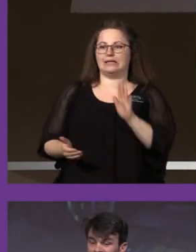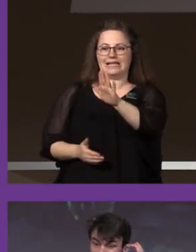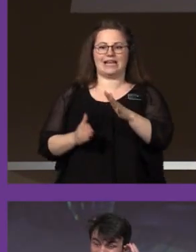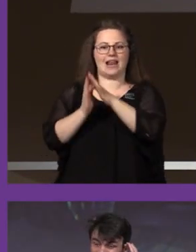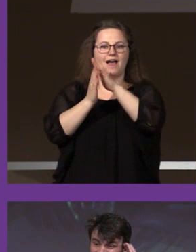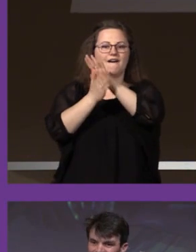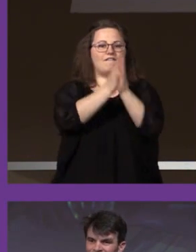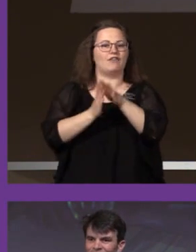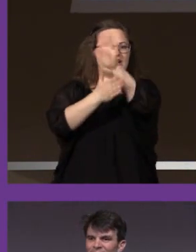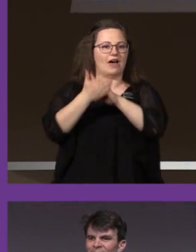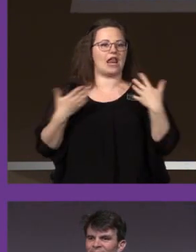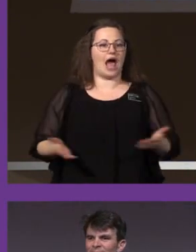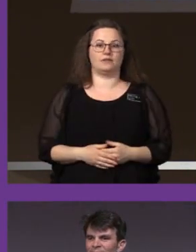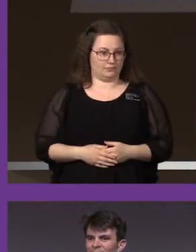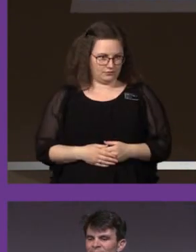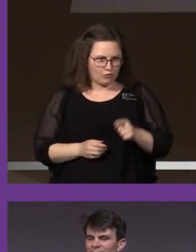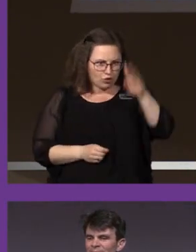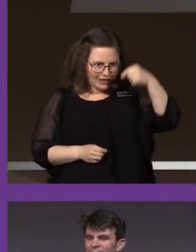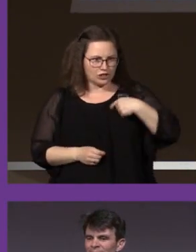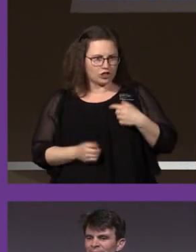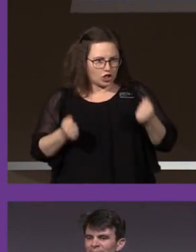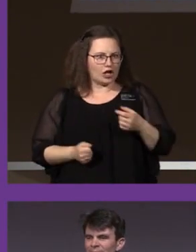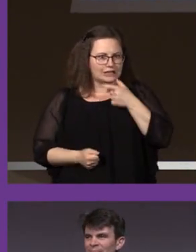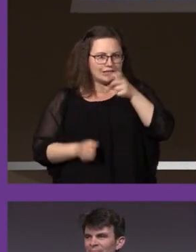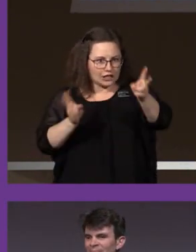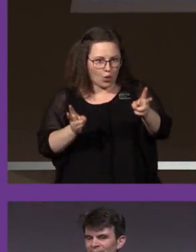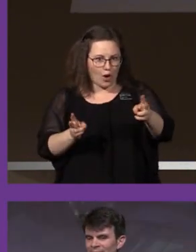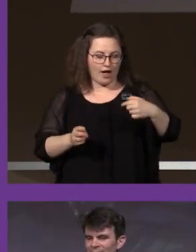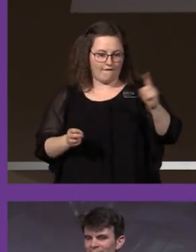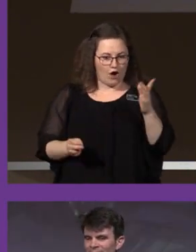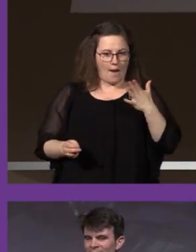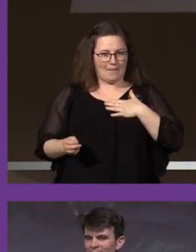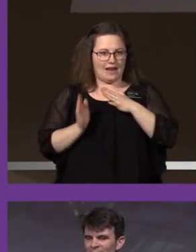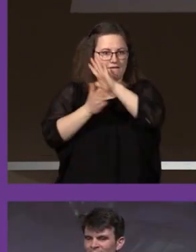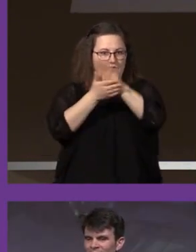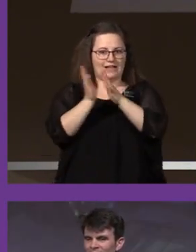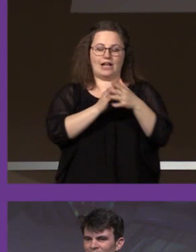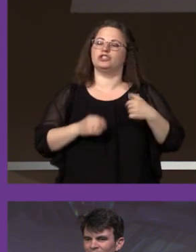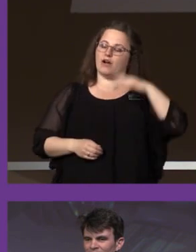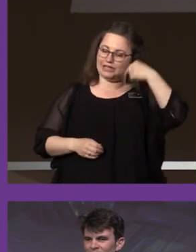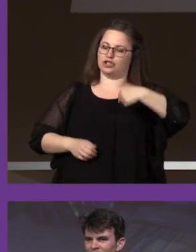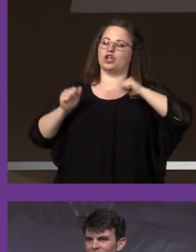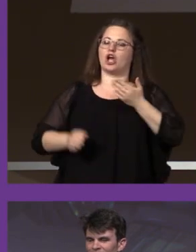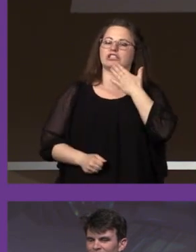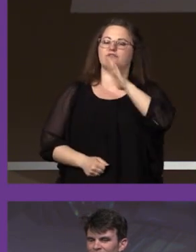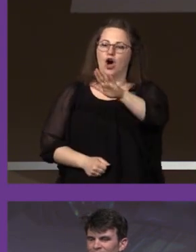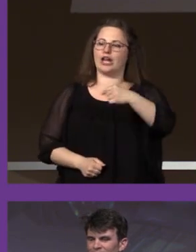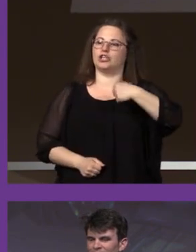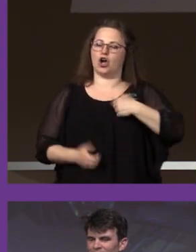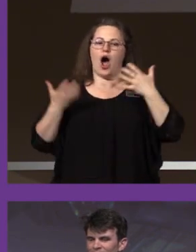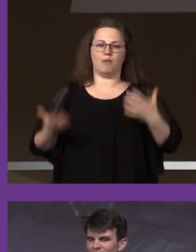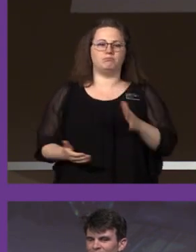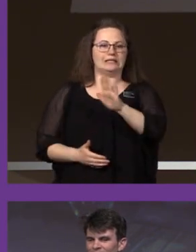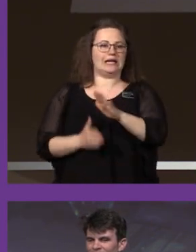your favorite color is, silly. But you knew I was going to say, what's my favorite color? I knew I was going to respond. I don't know what